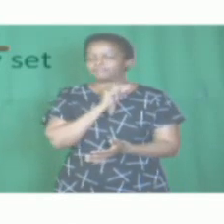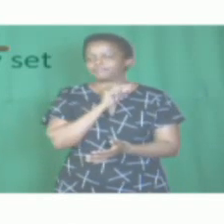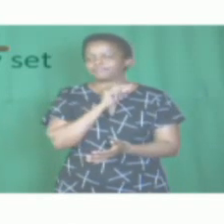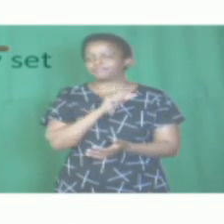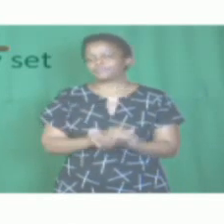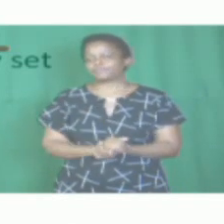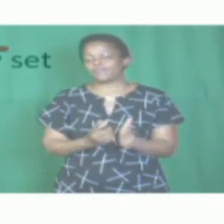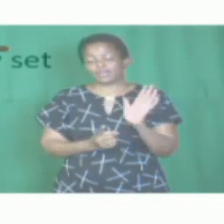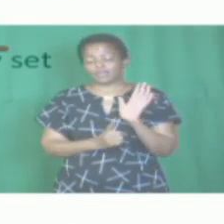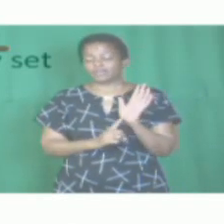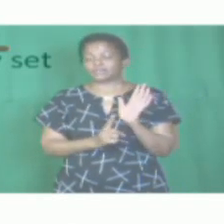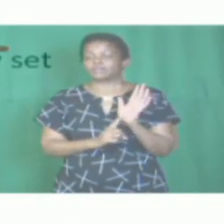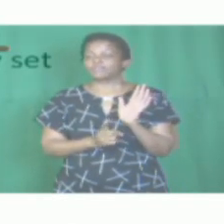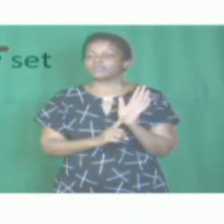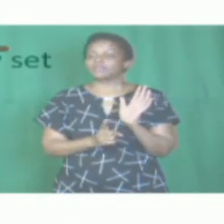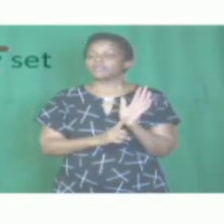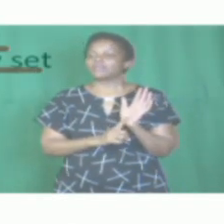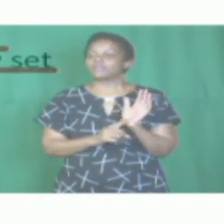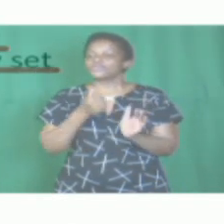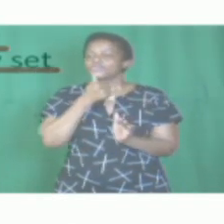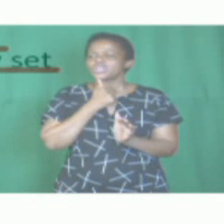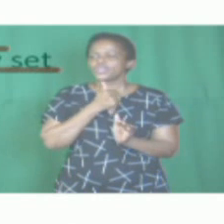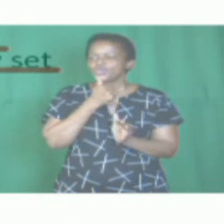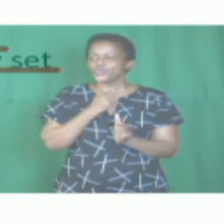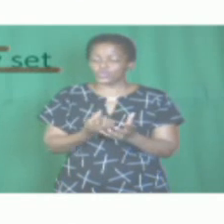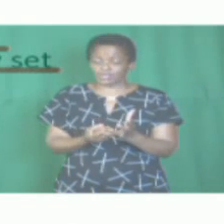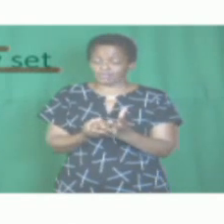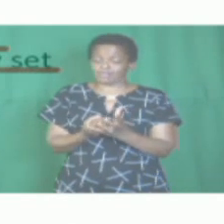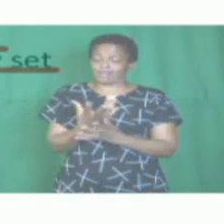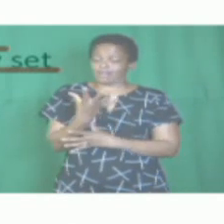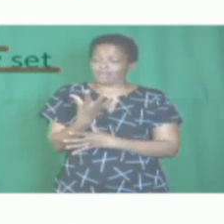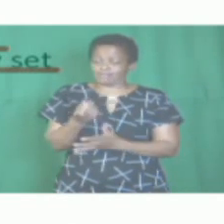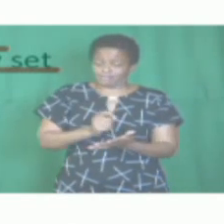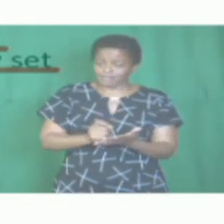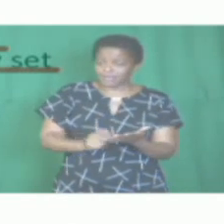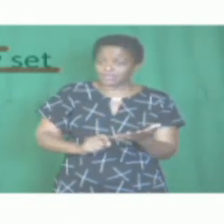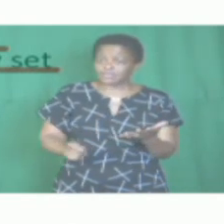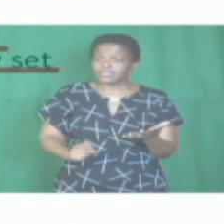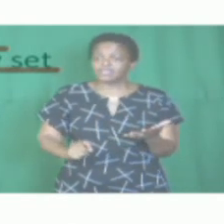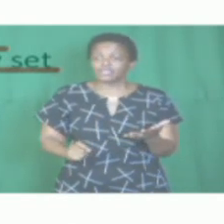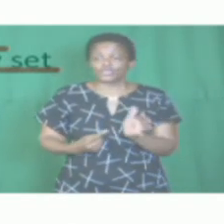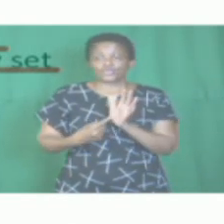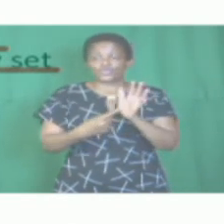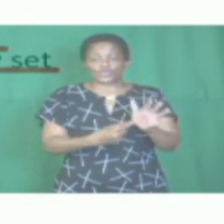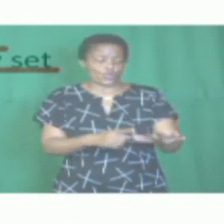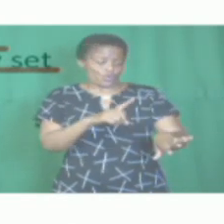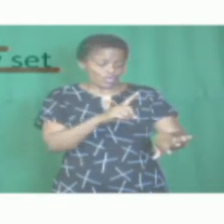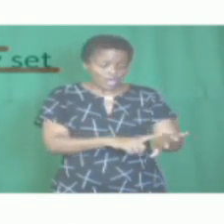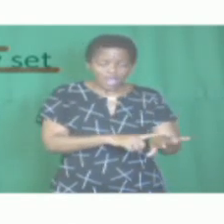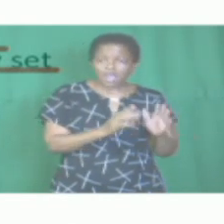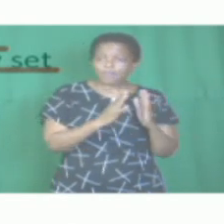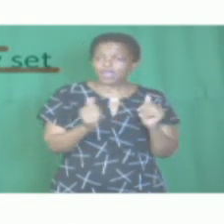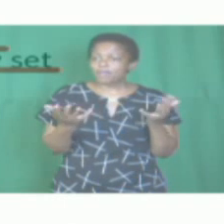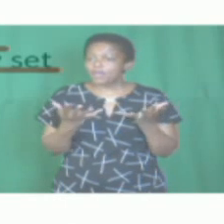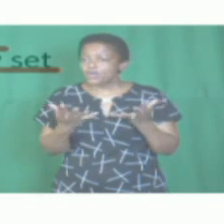For example, a strong opening may set the scene and refer to time, place, season,